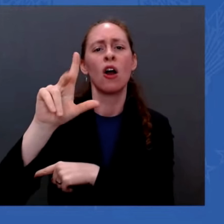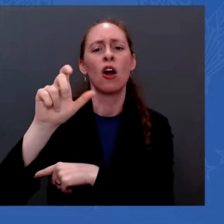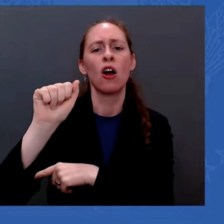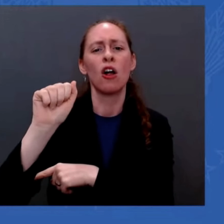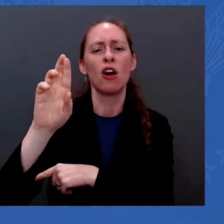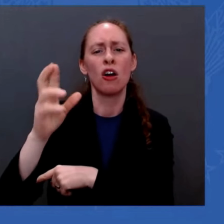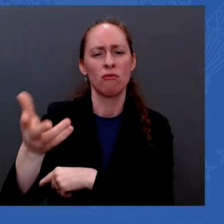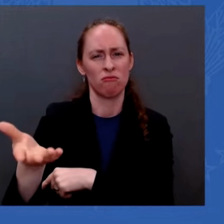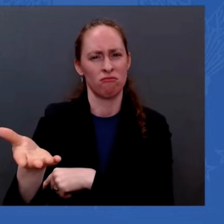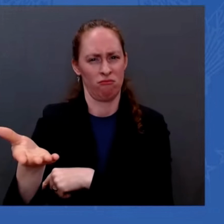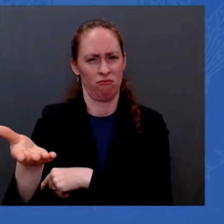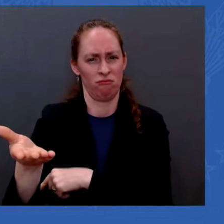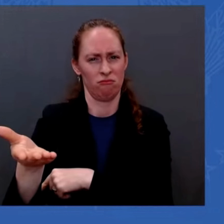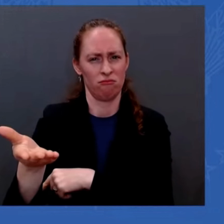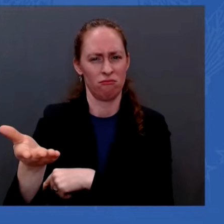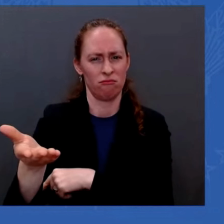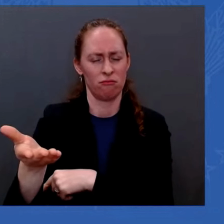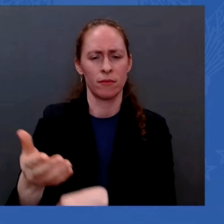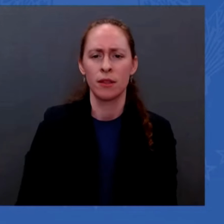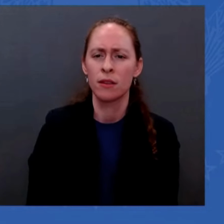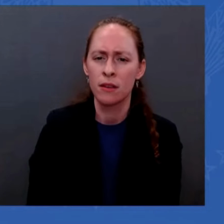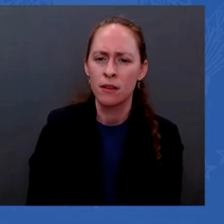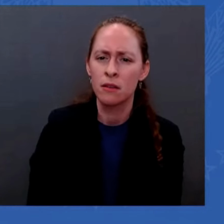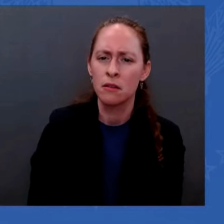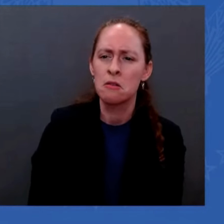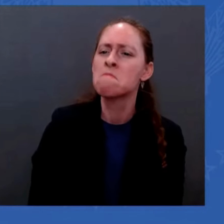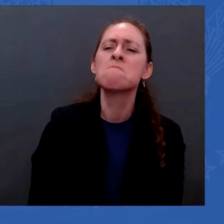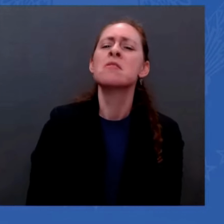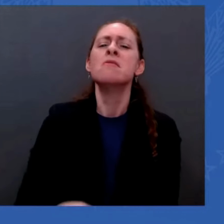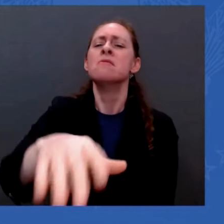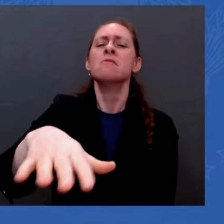using nuclear weapons. But I do think